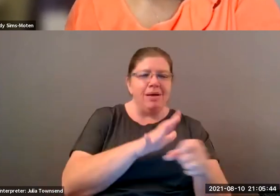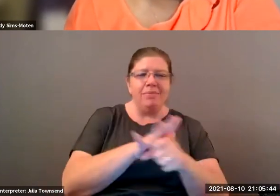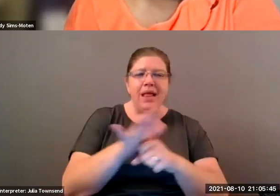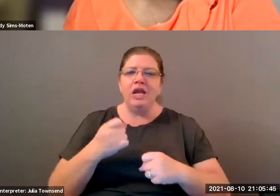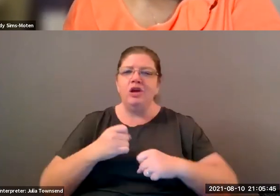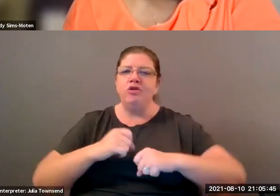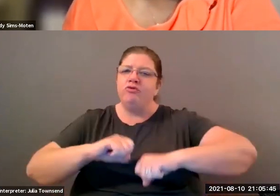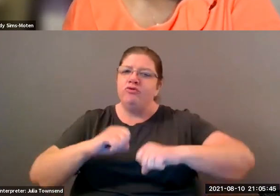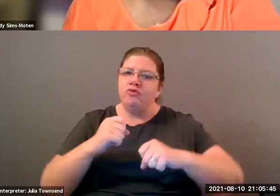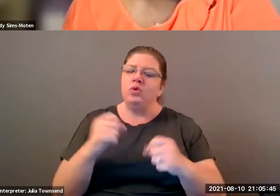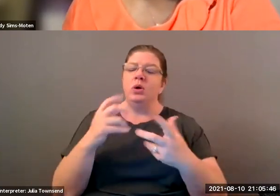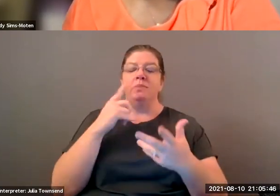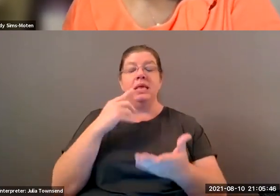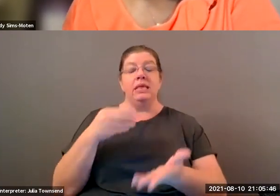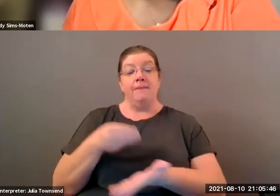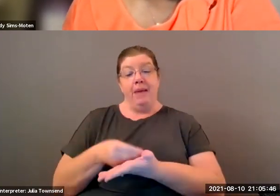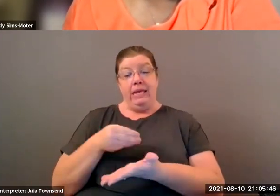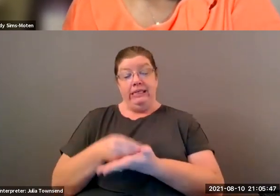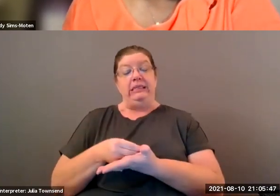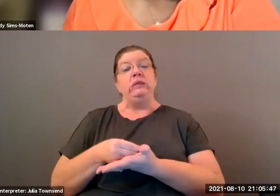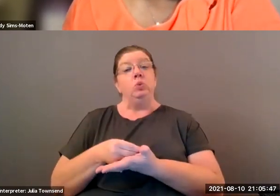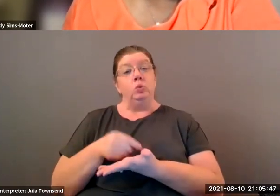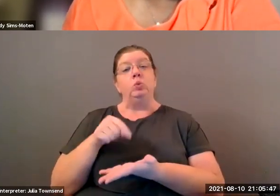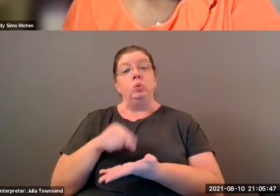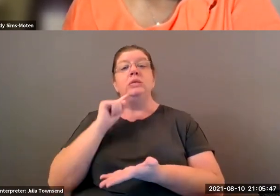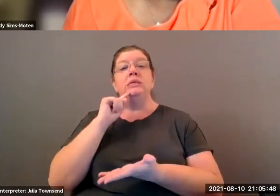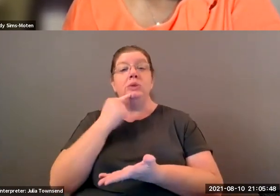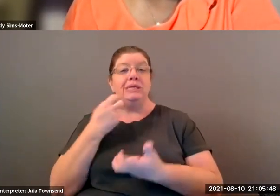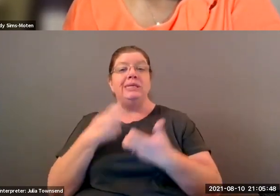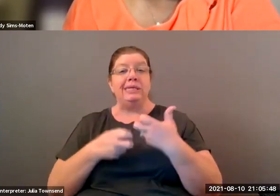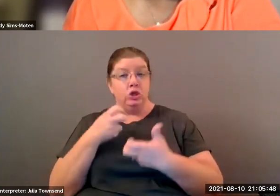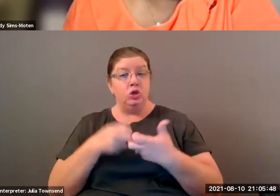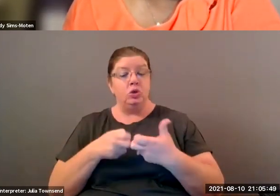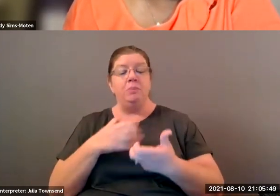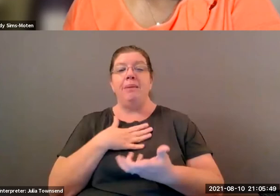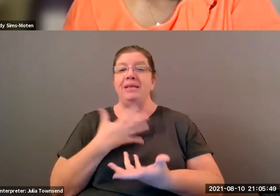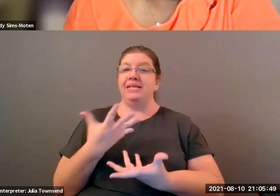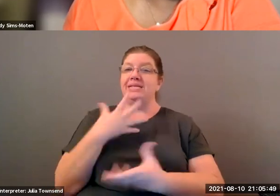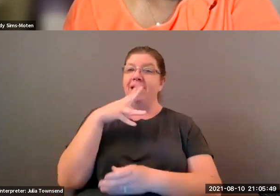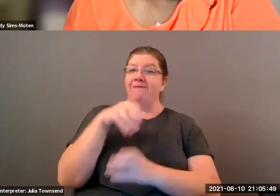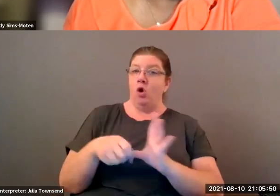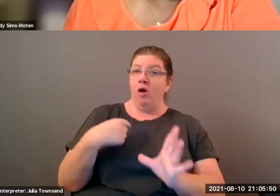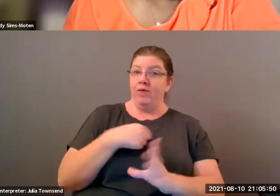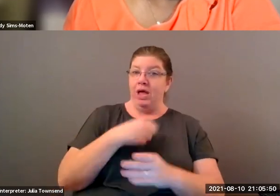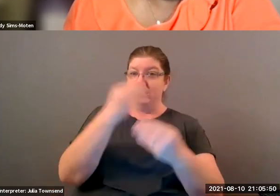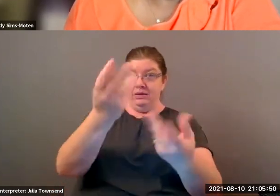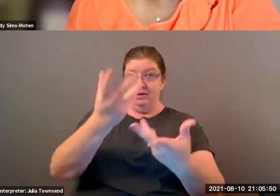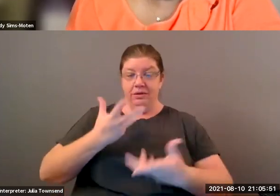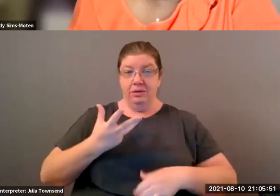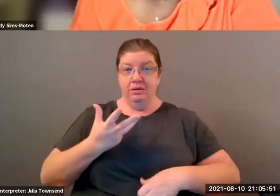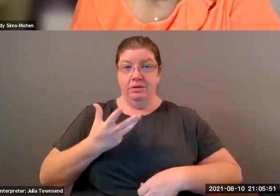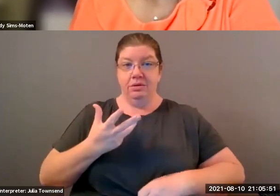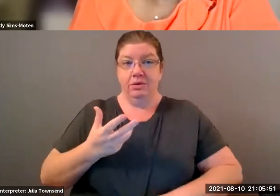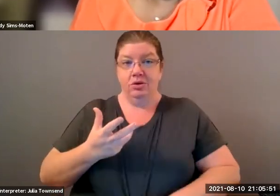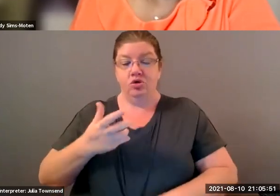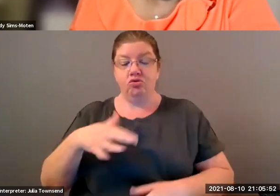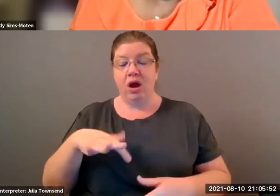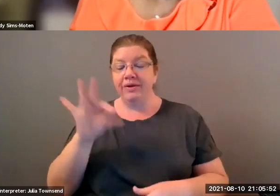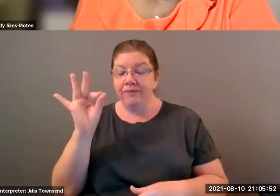money is a serious issue, but please involve us and keep us up to date on finding a